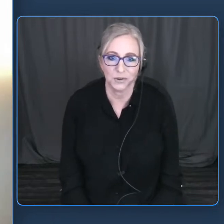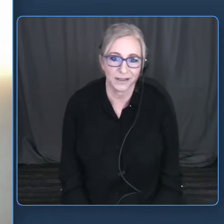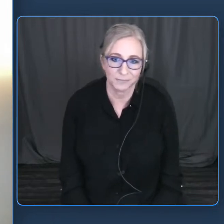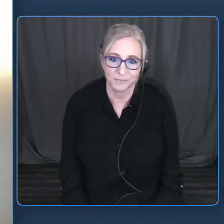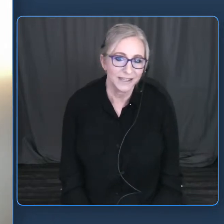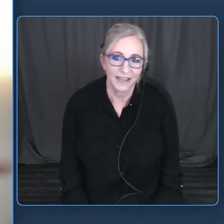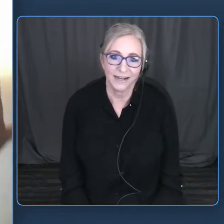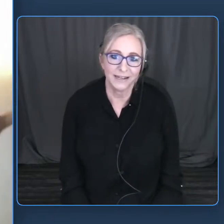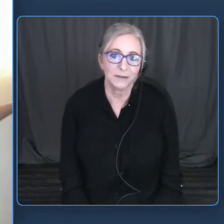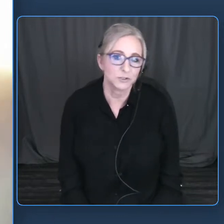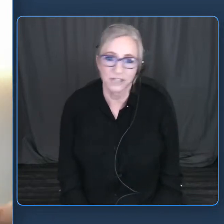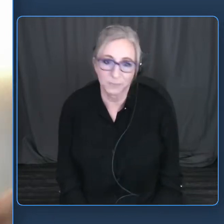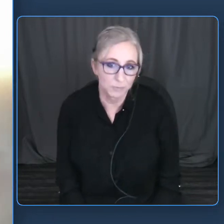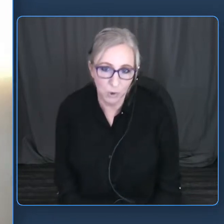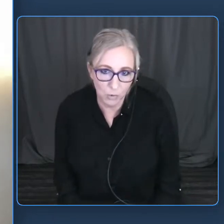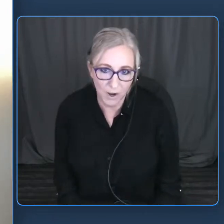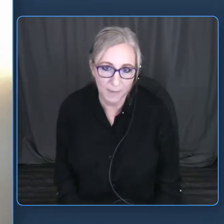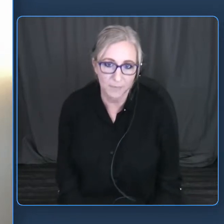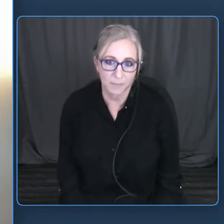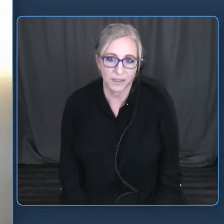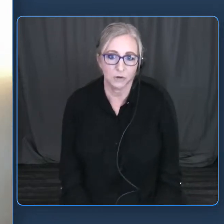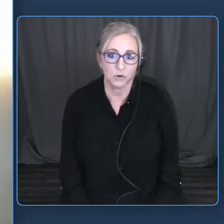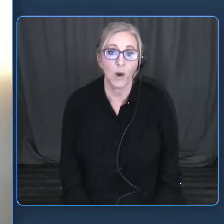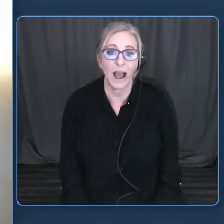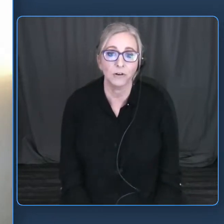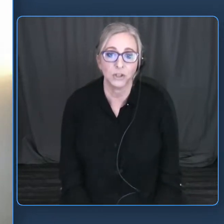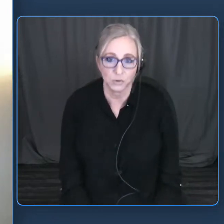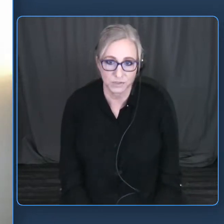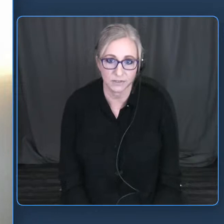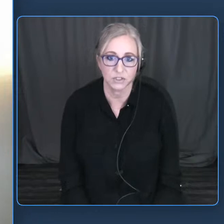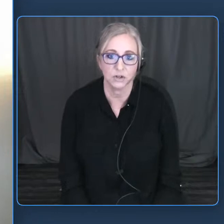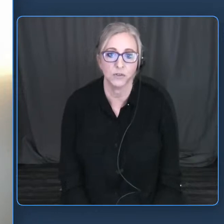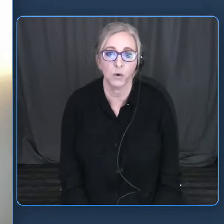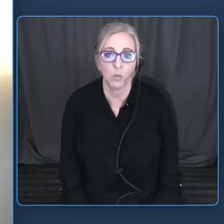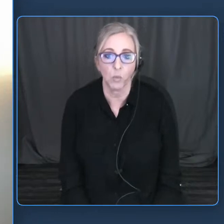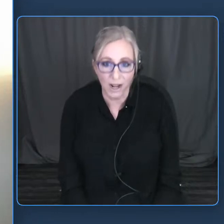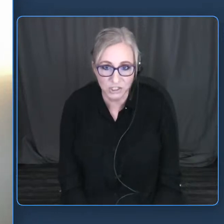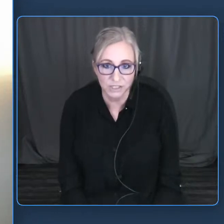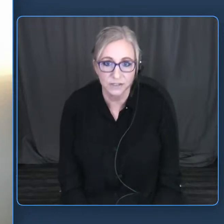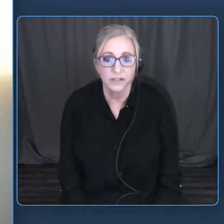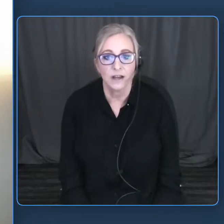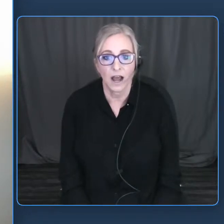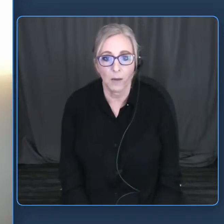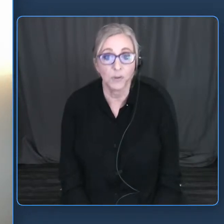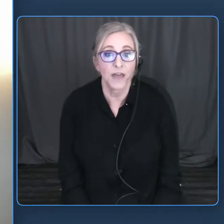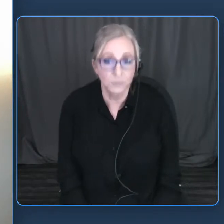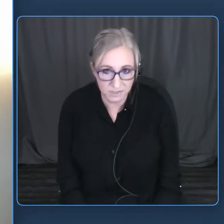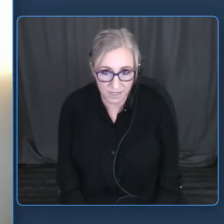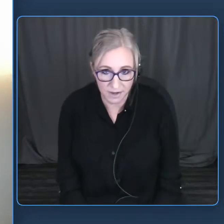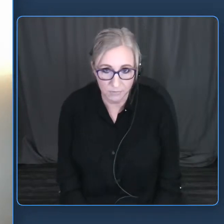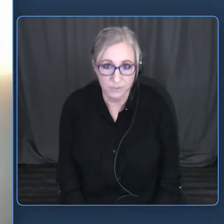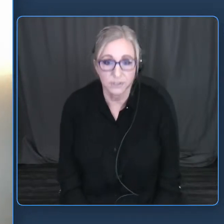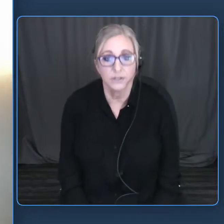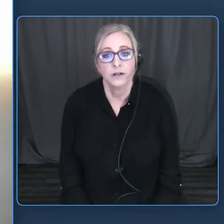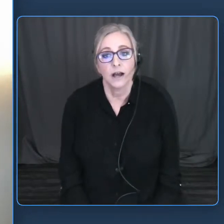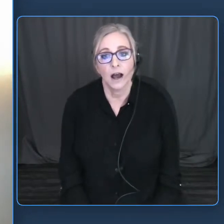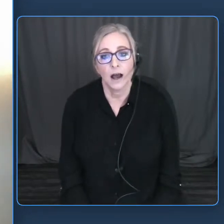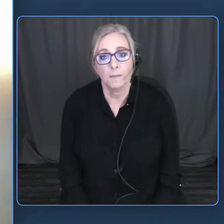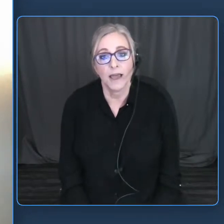and, and any other type of program, they don't know how to use that. And so they'll watch it without the